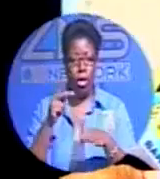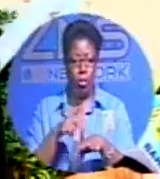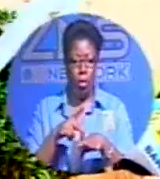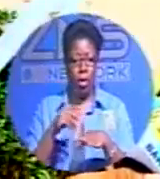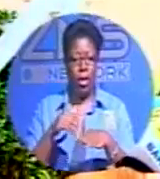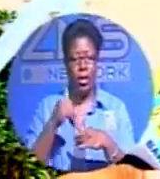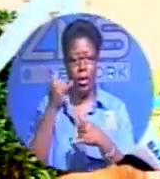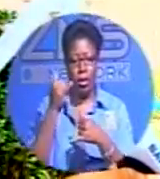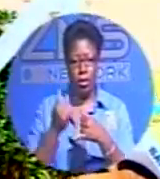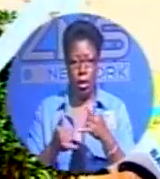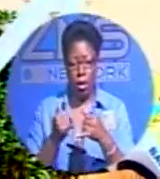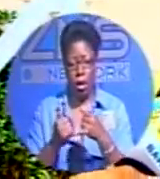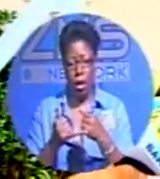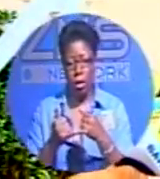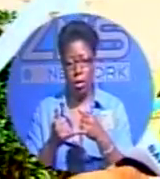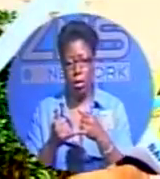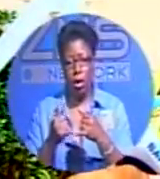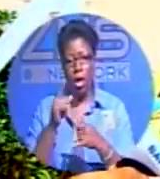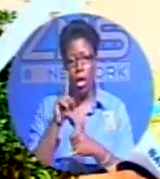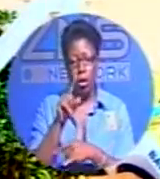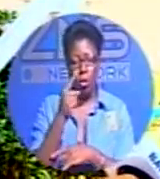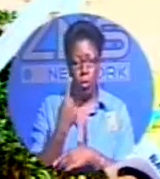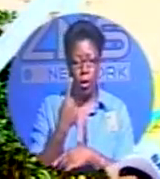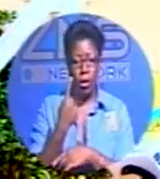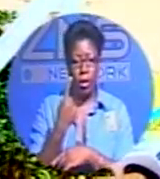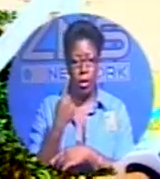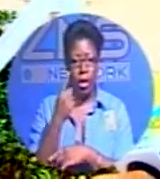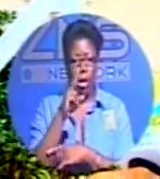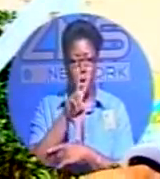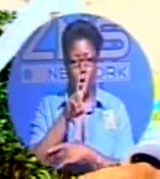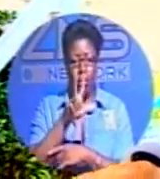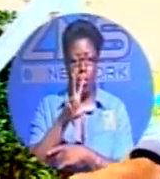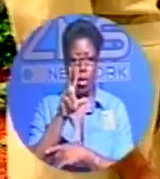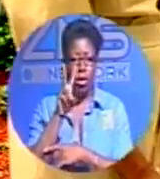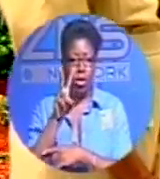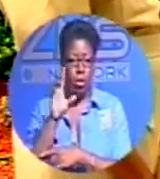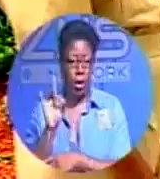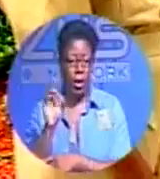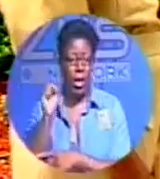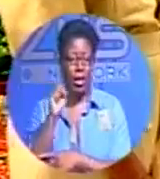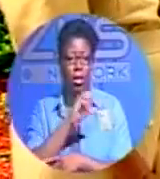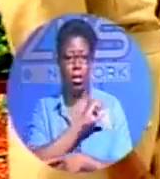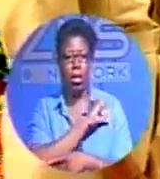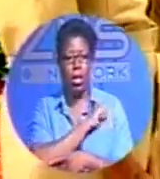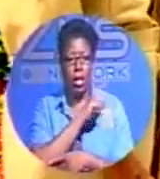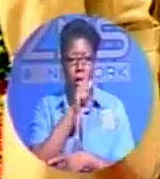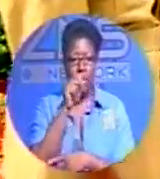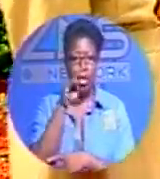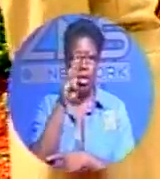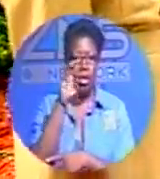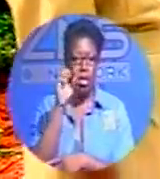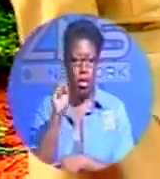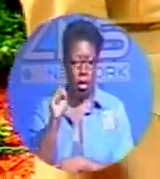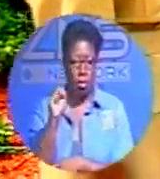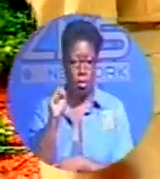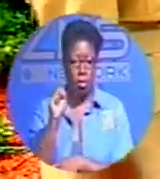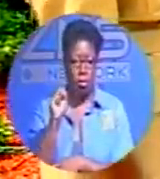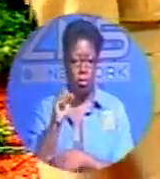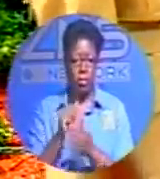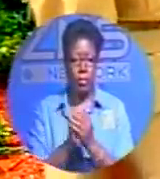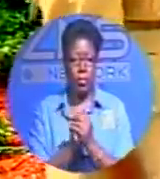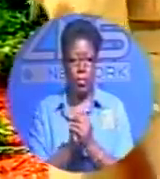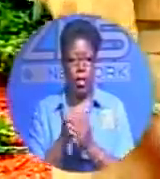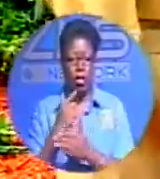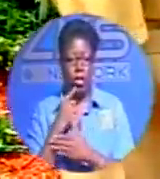one was 238 Esther Sherman Stubbs. Ms. Williams has no regrets